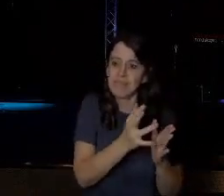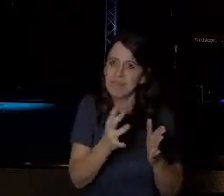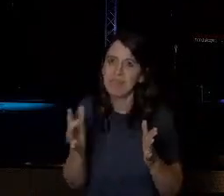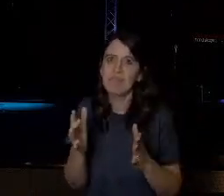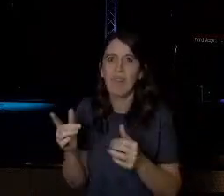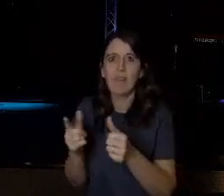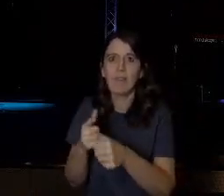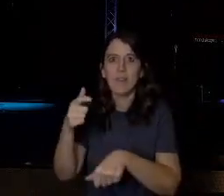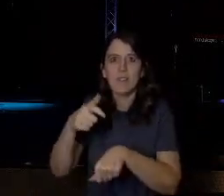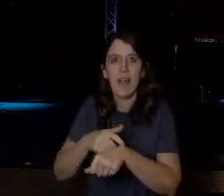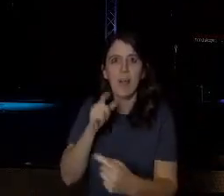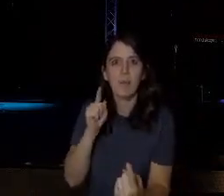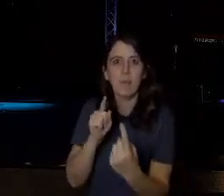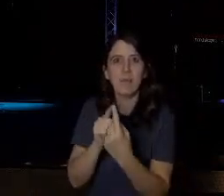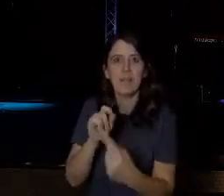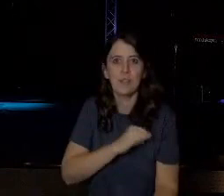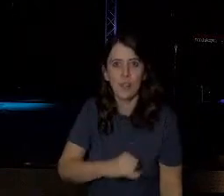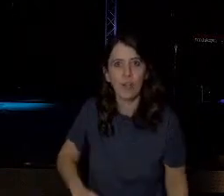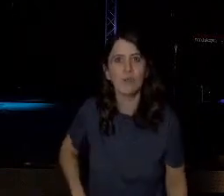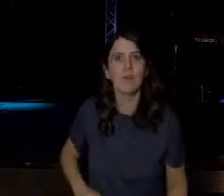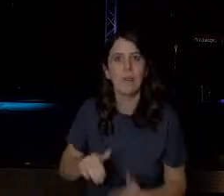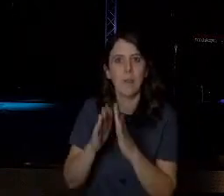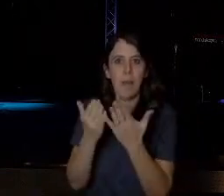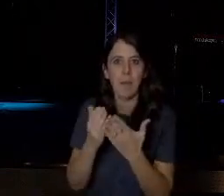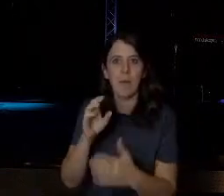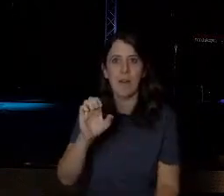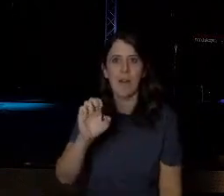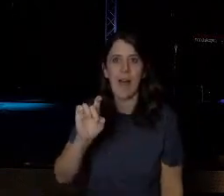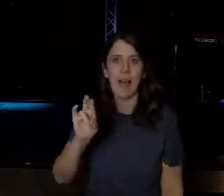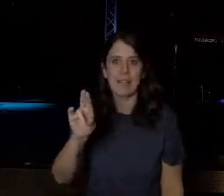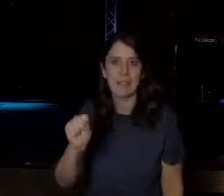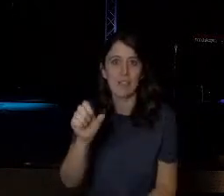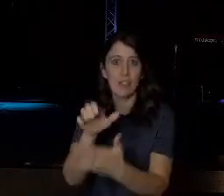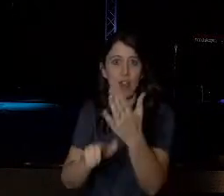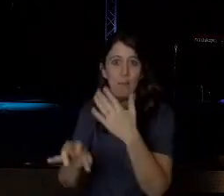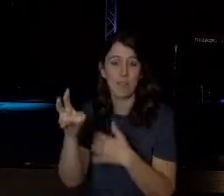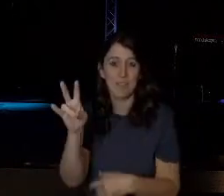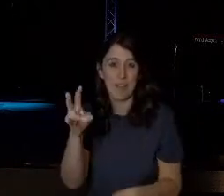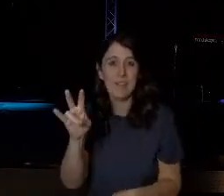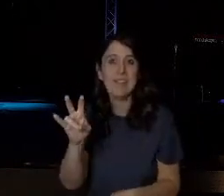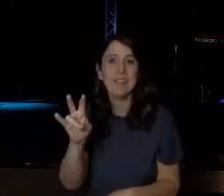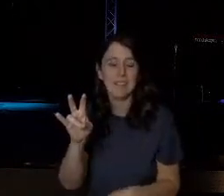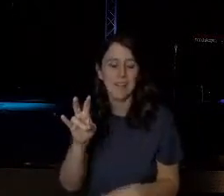the very first place that Joshua is in Scripture. Exodus chapter 17,